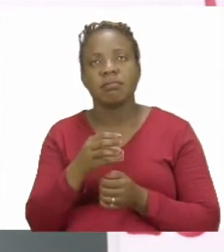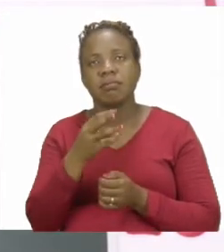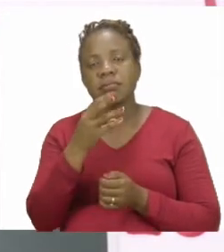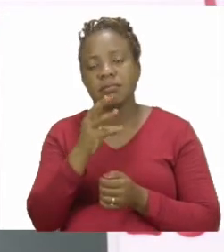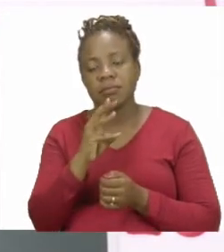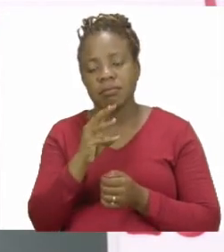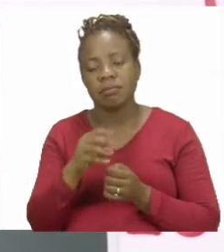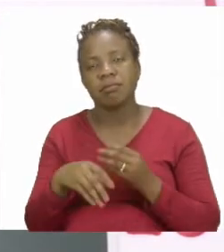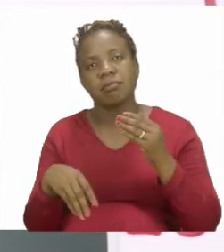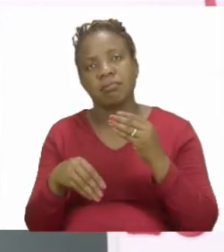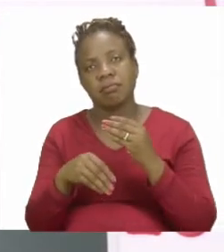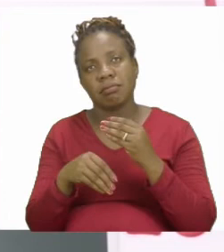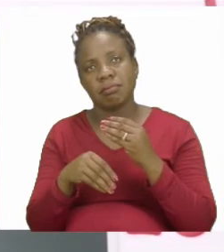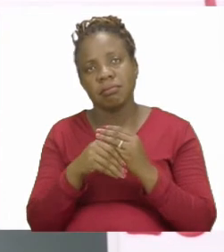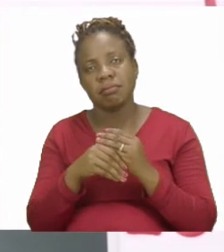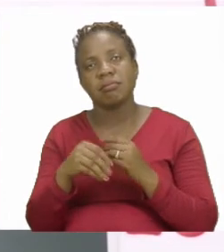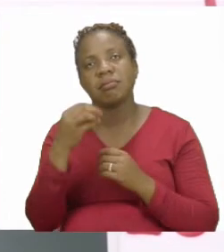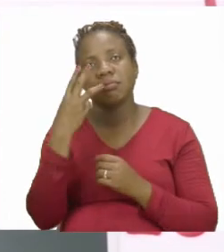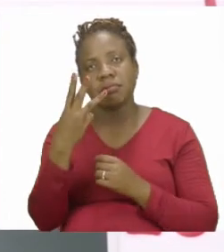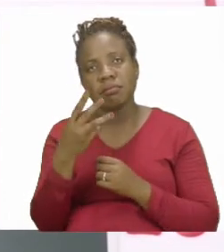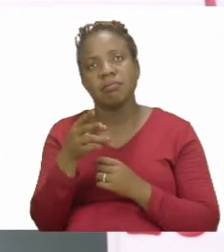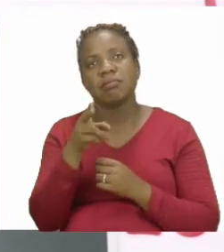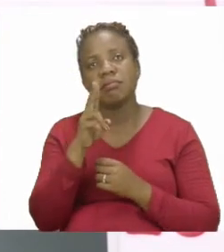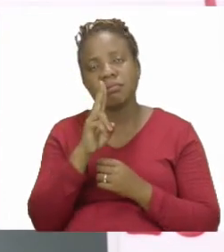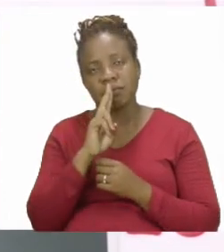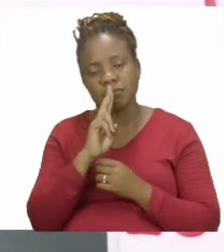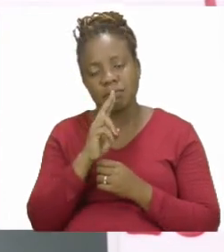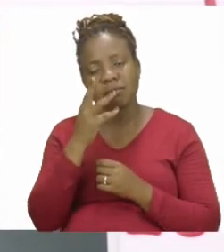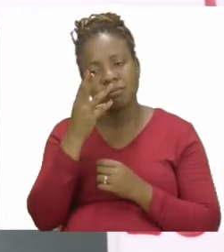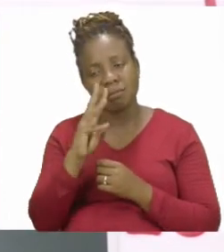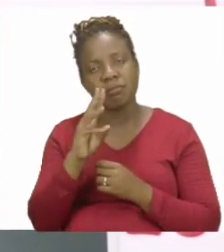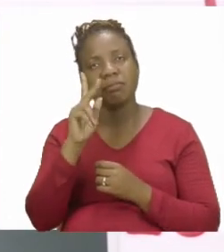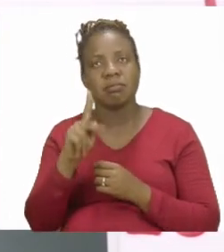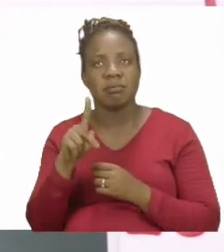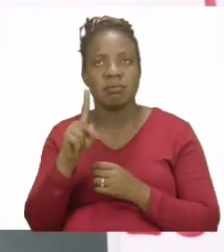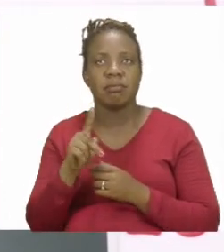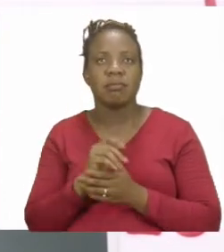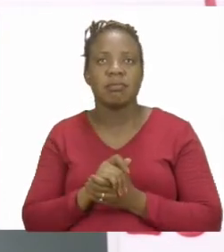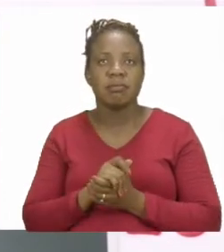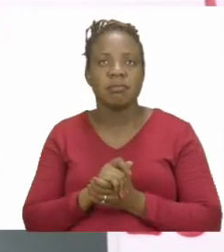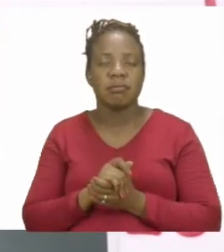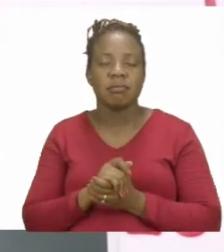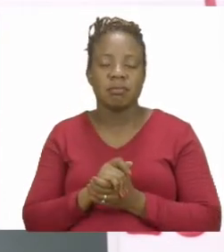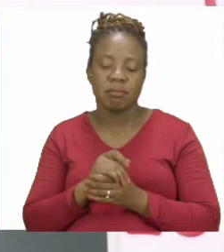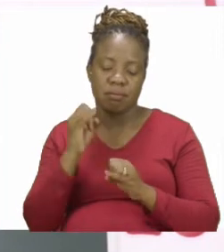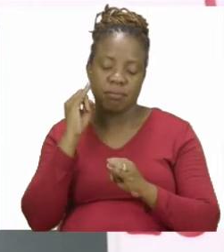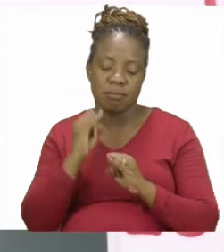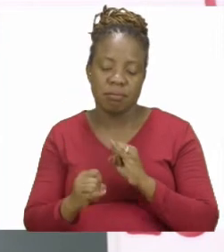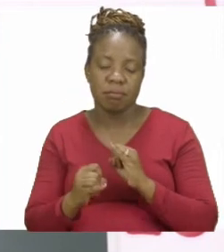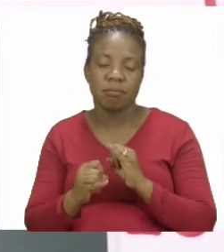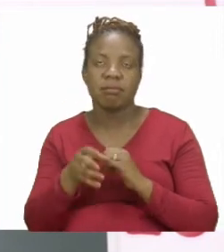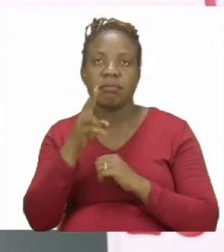3 equals 6 again. And here we have our answer,